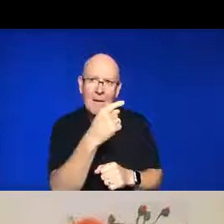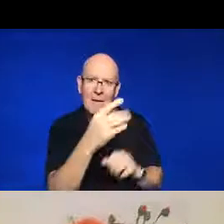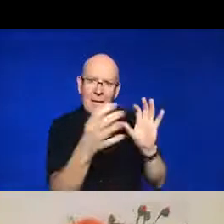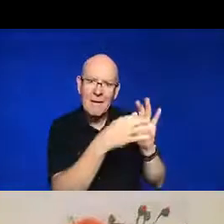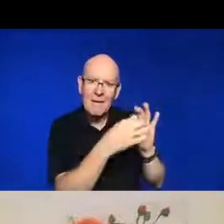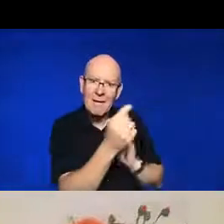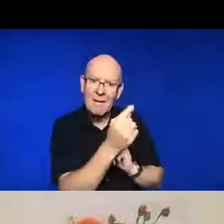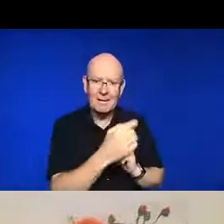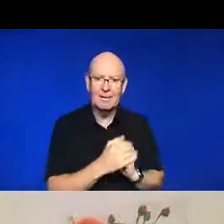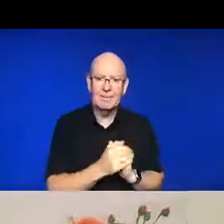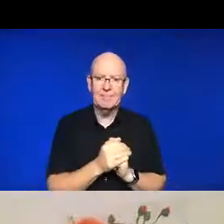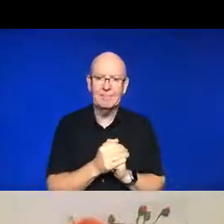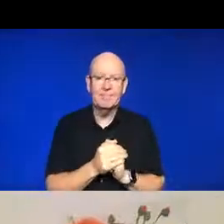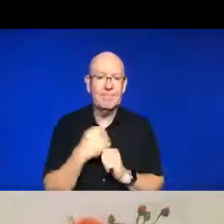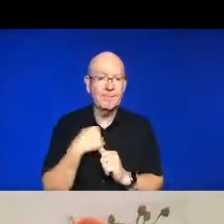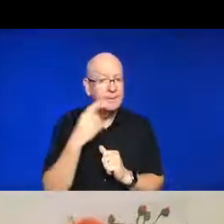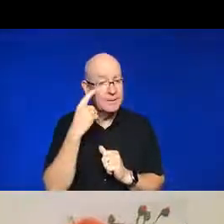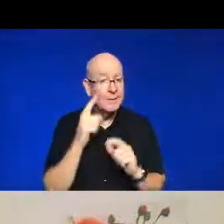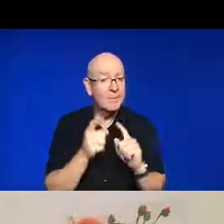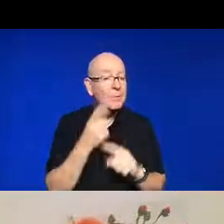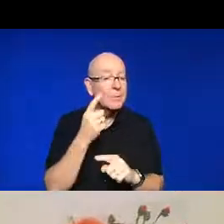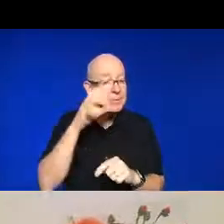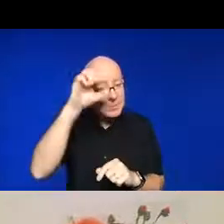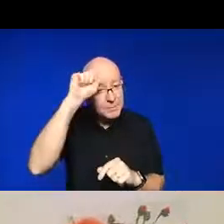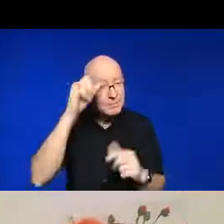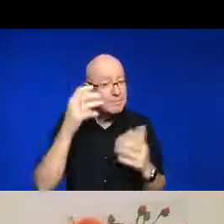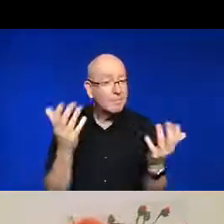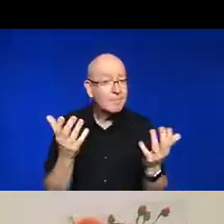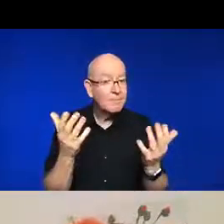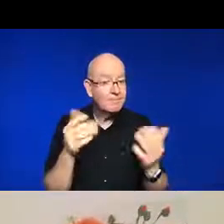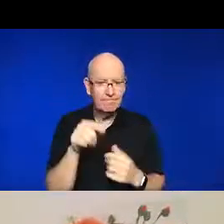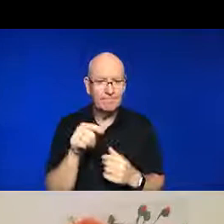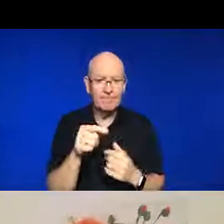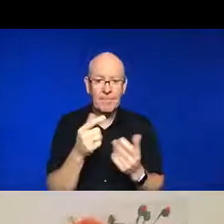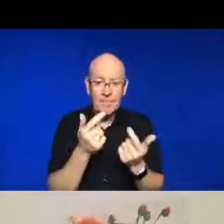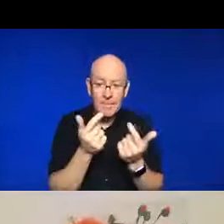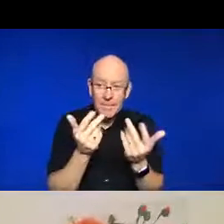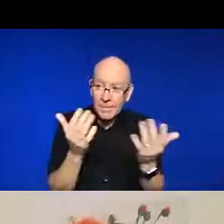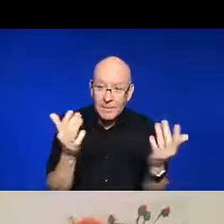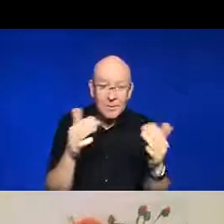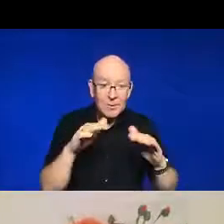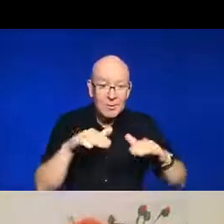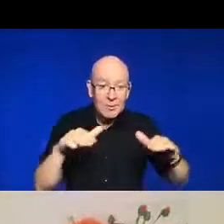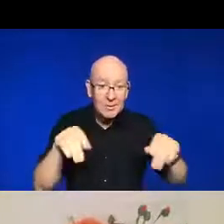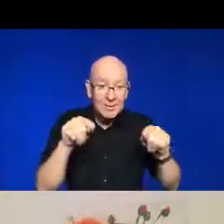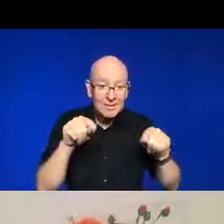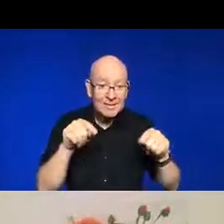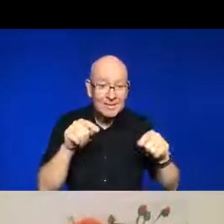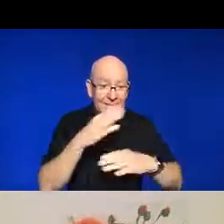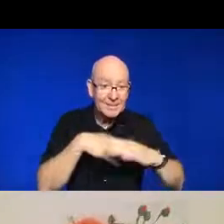Estimations, 1 in 10 children. And we know that children with disabilities